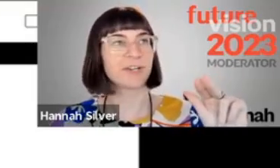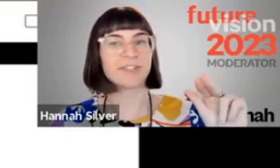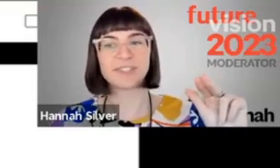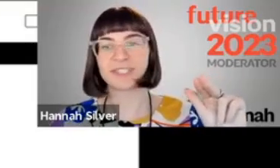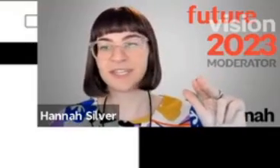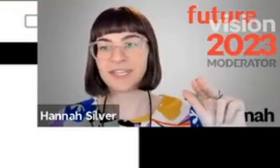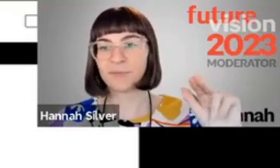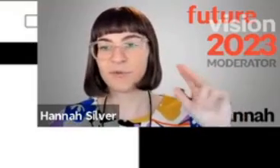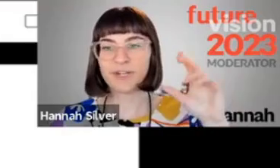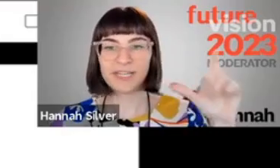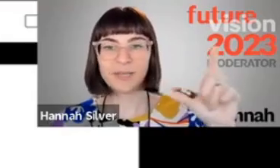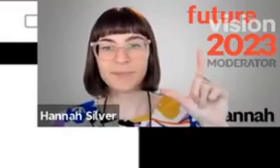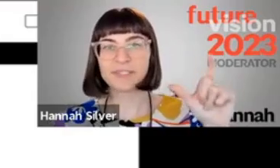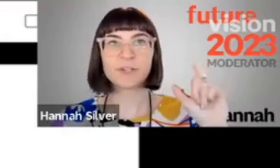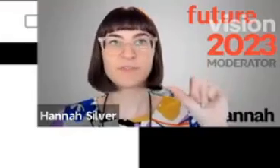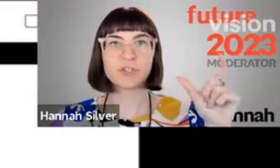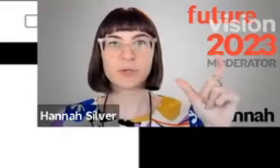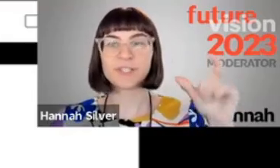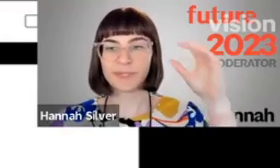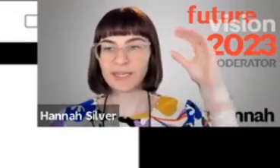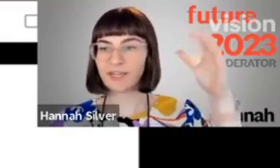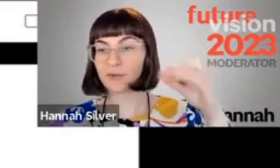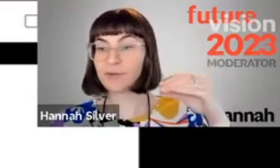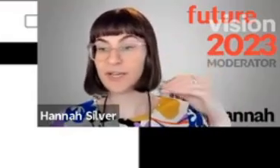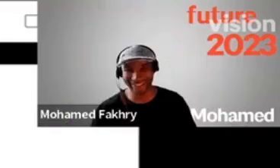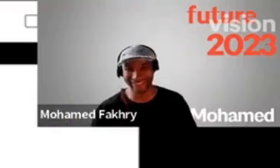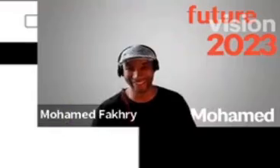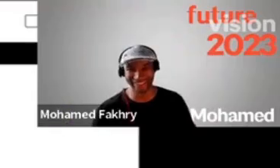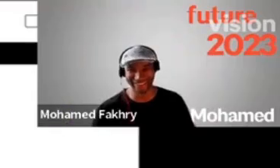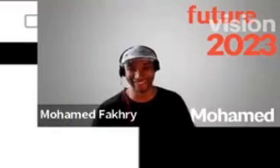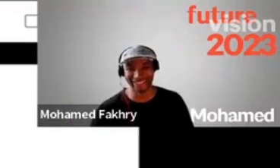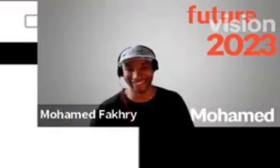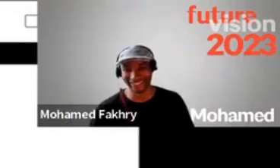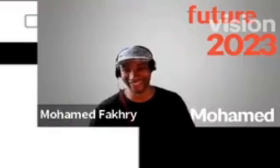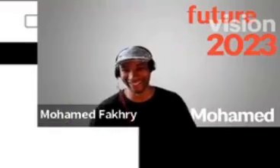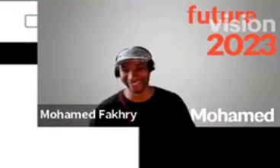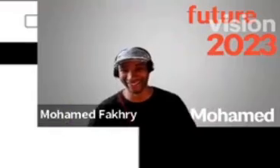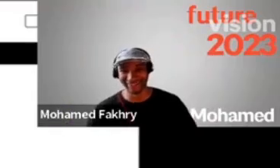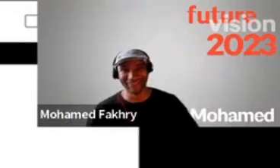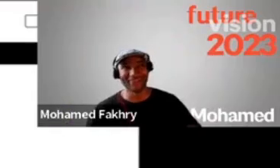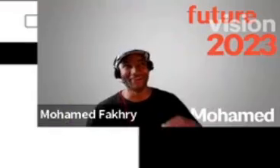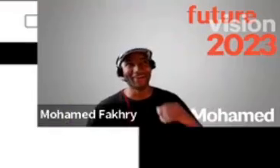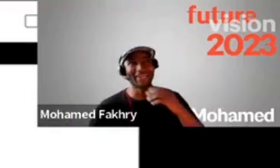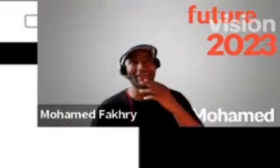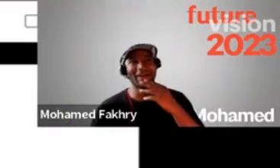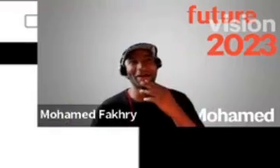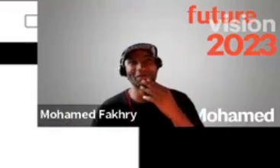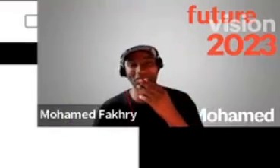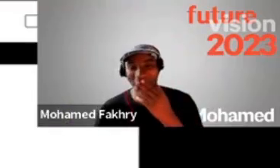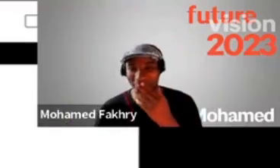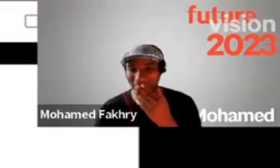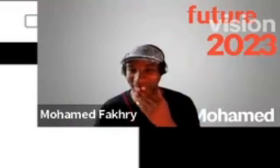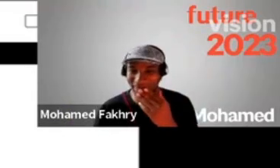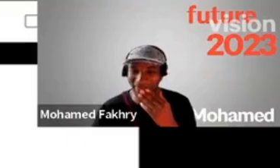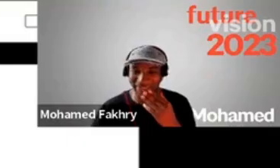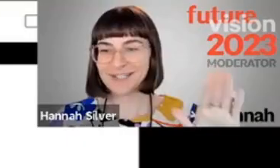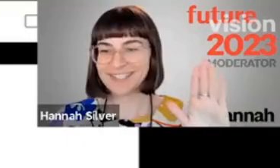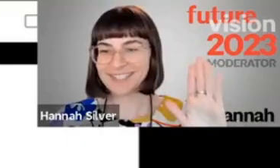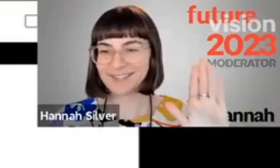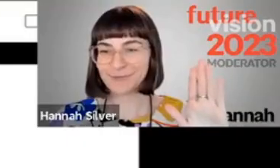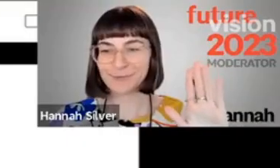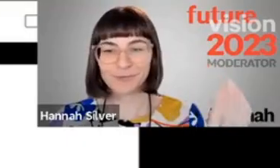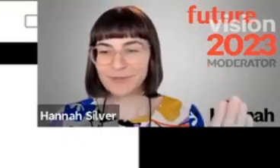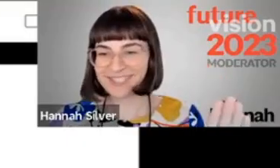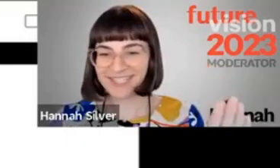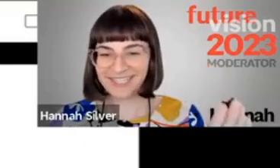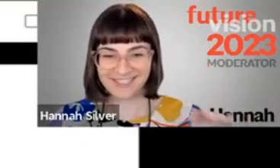Mohammed first. And we'll try to keep these sort of short so we can get through a lot of questions. Yeah. But Okay. worst.